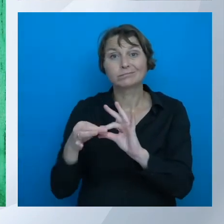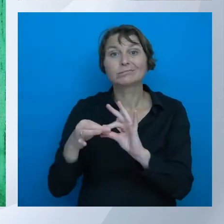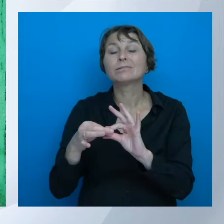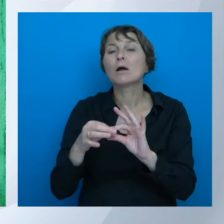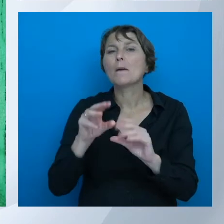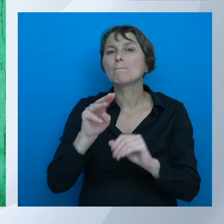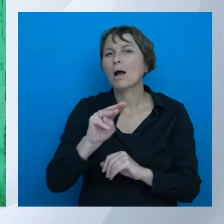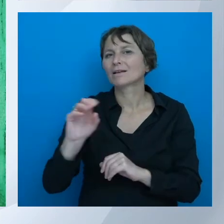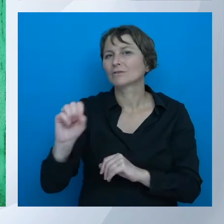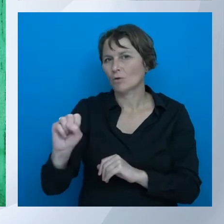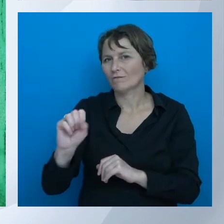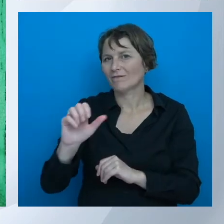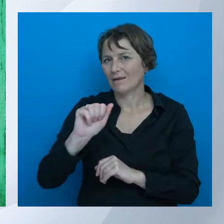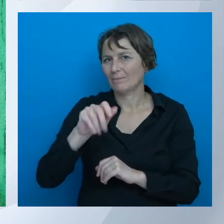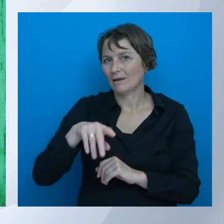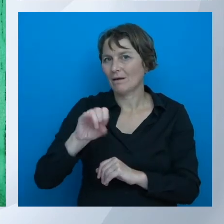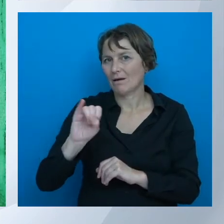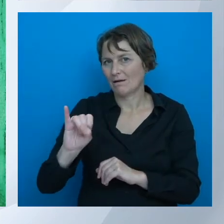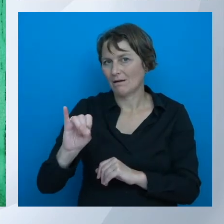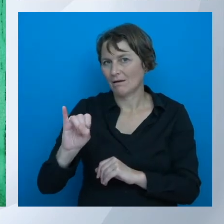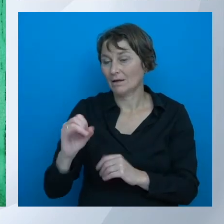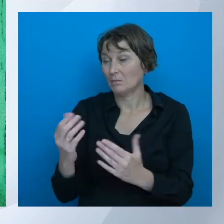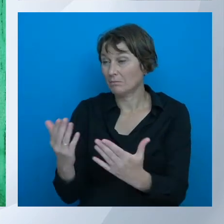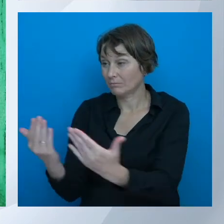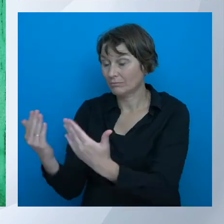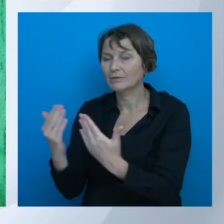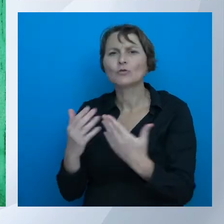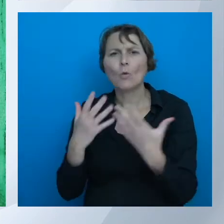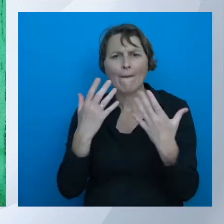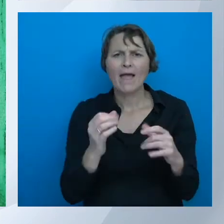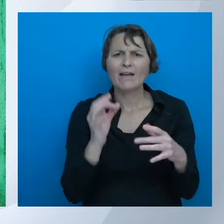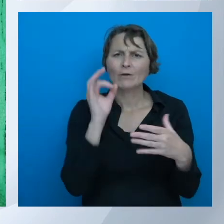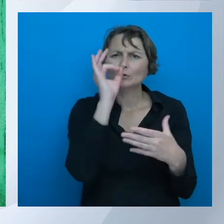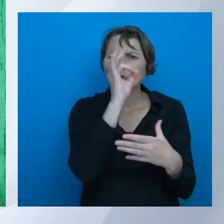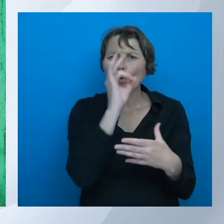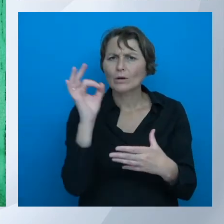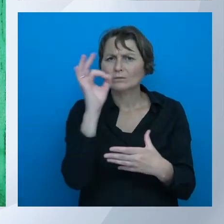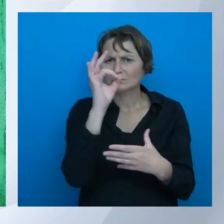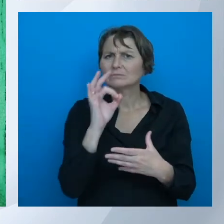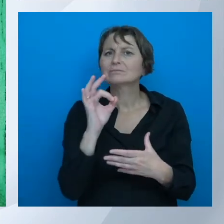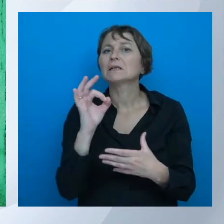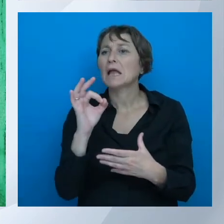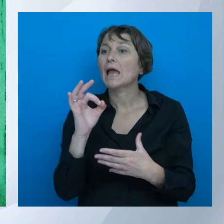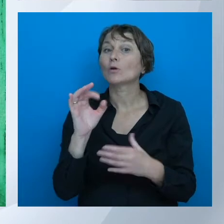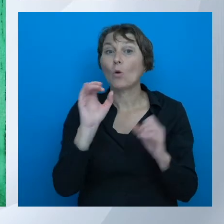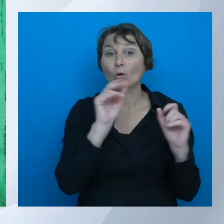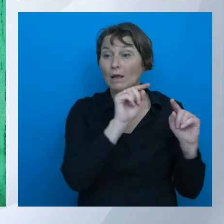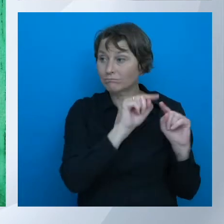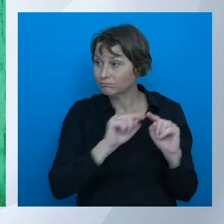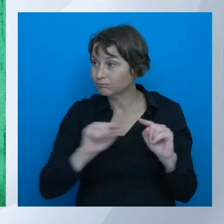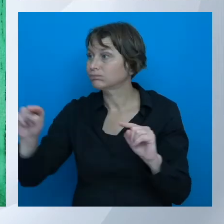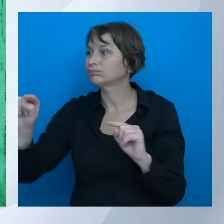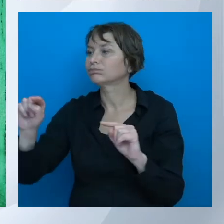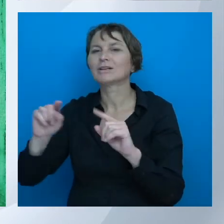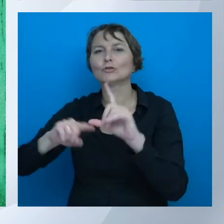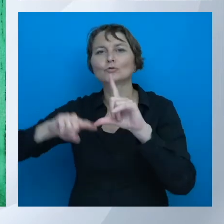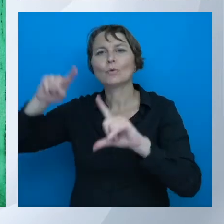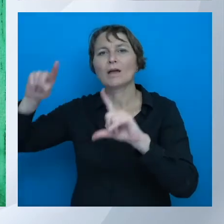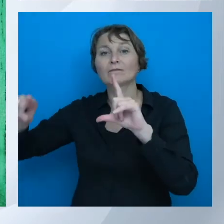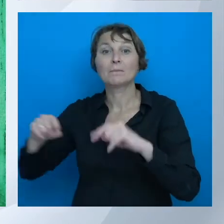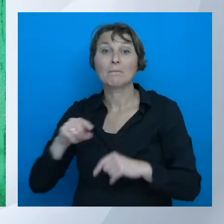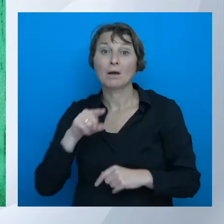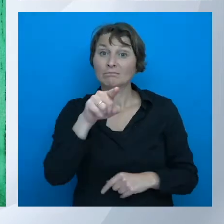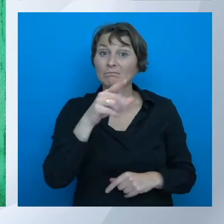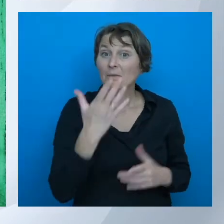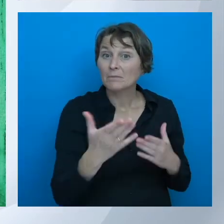OAuth implicit flow enabled, because you do have a token that is allowed to go to the graph. But what if you have your own custom API where you want to